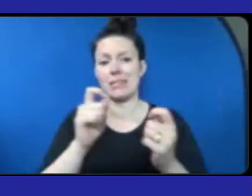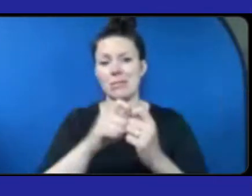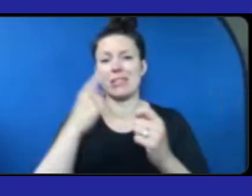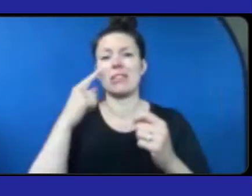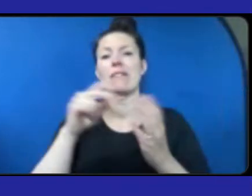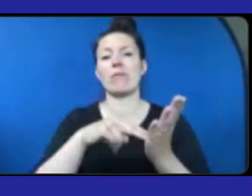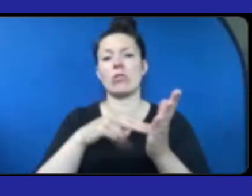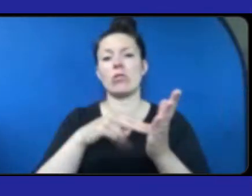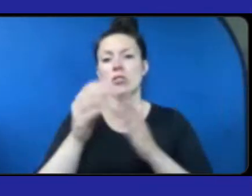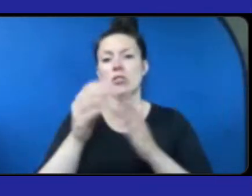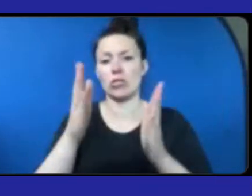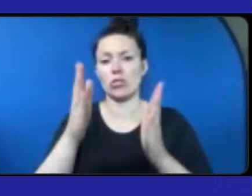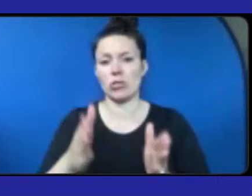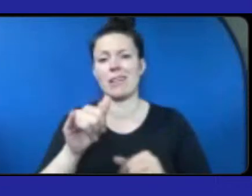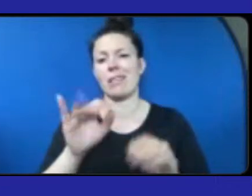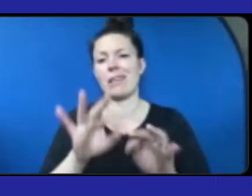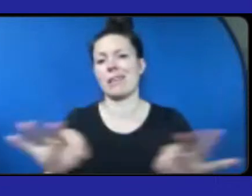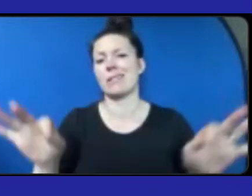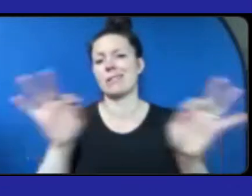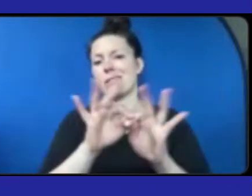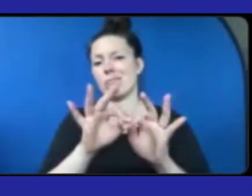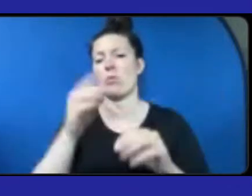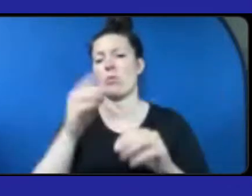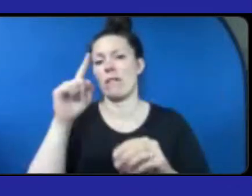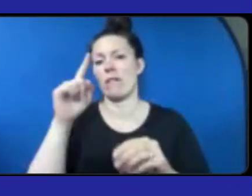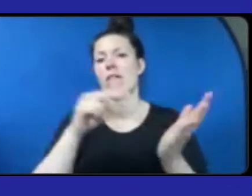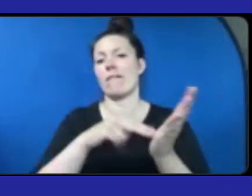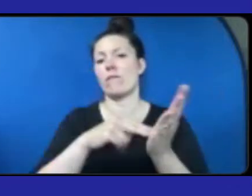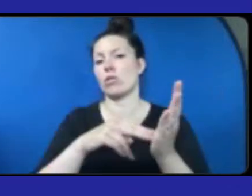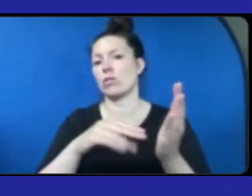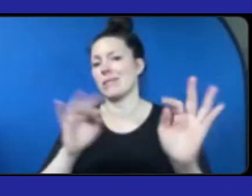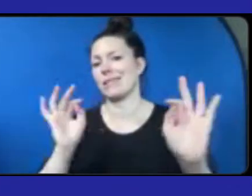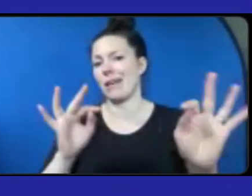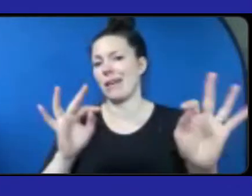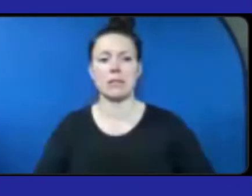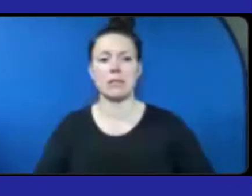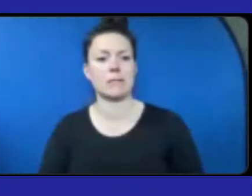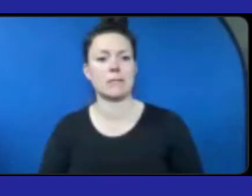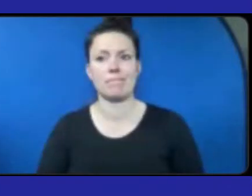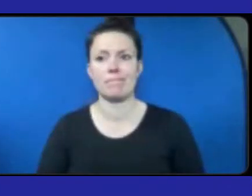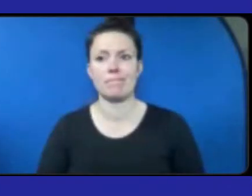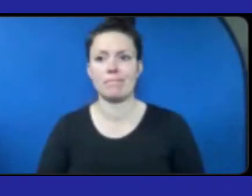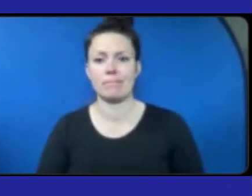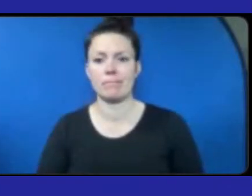nurse leaders, because that is important for nursing excellence. Next slide.